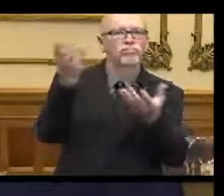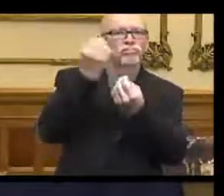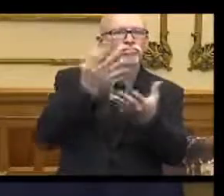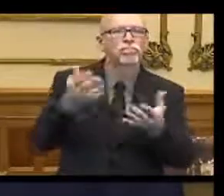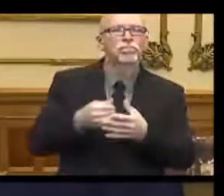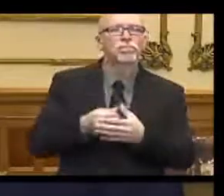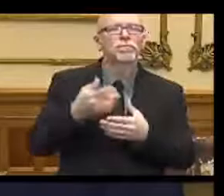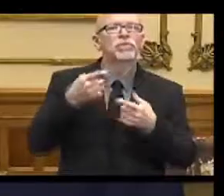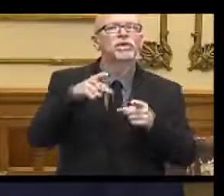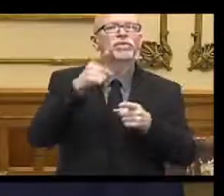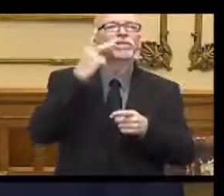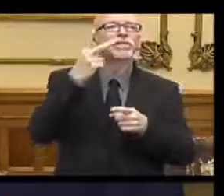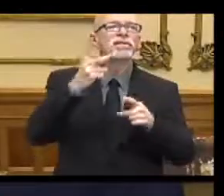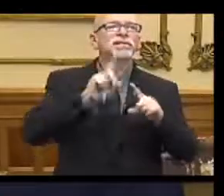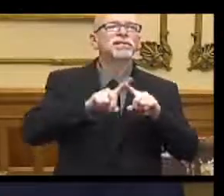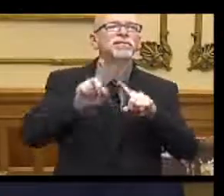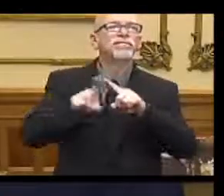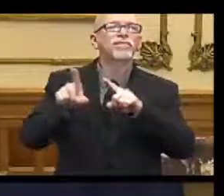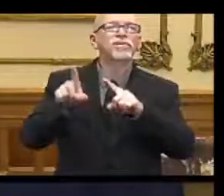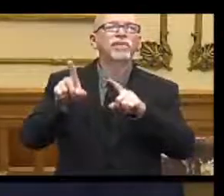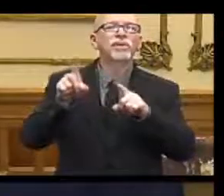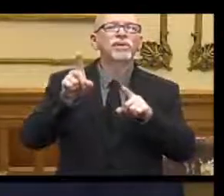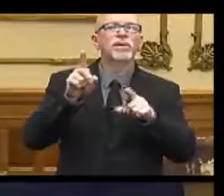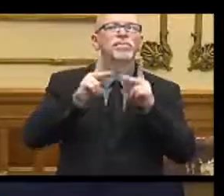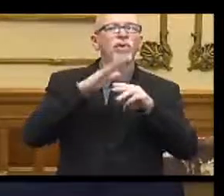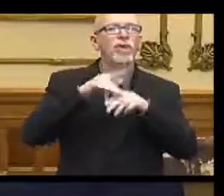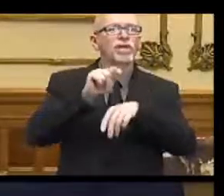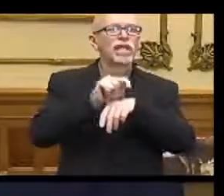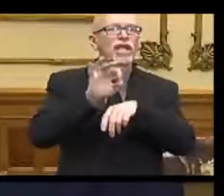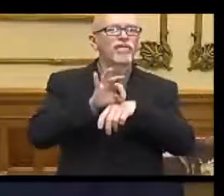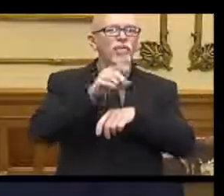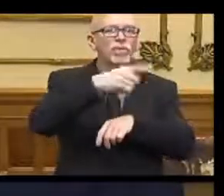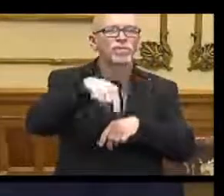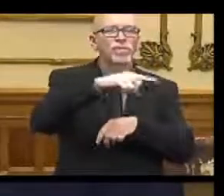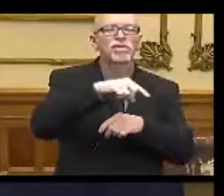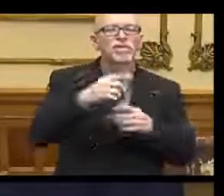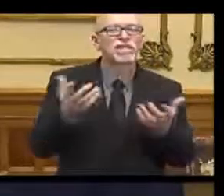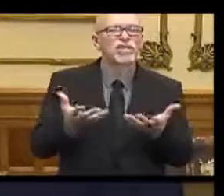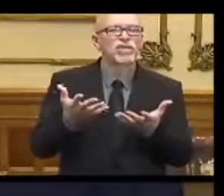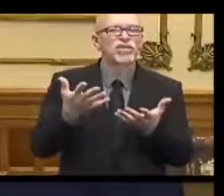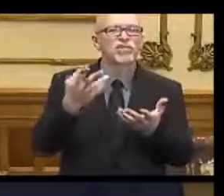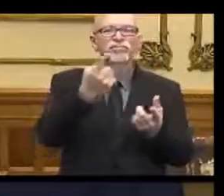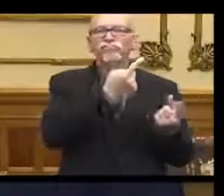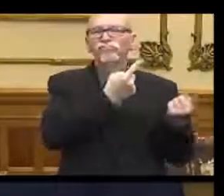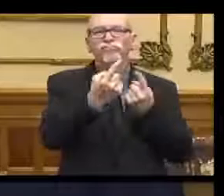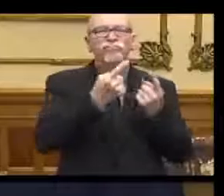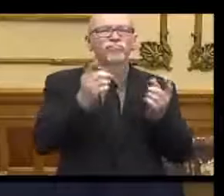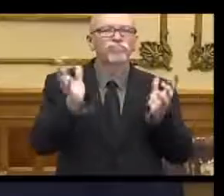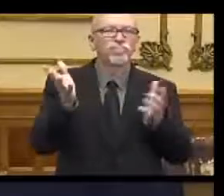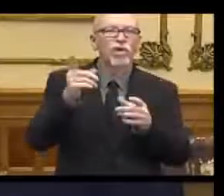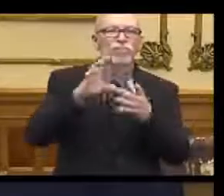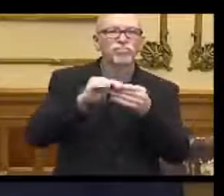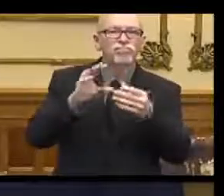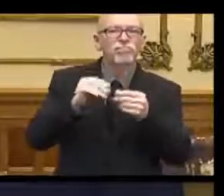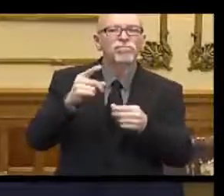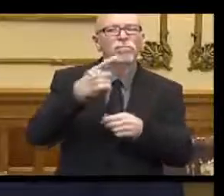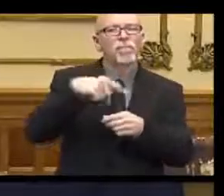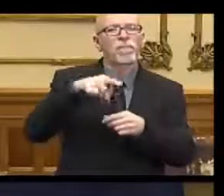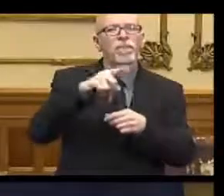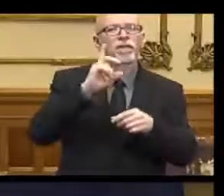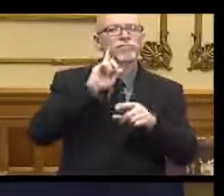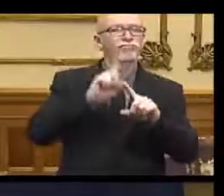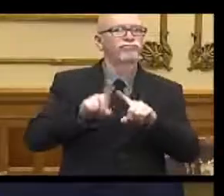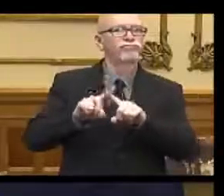And while you see different members of the task force here every day, they're